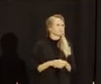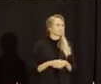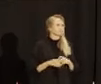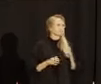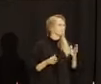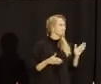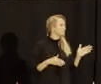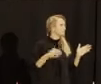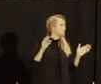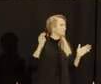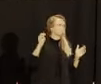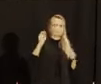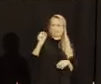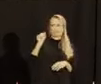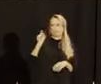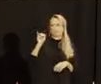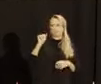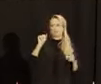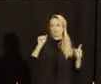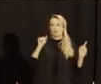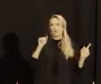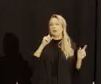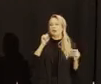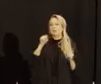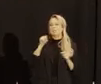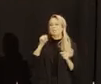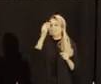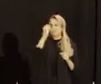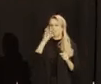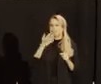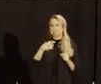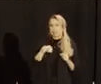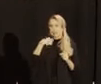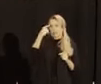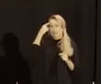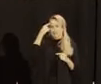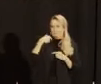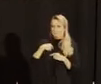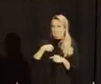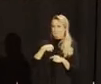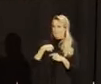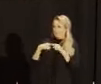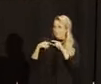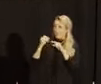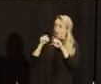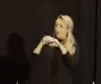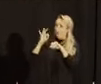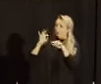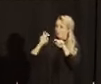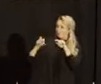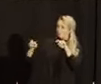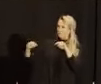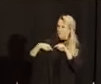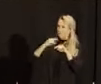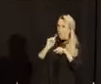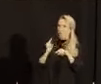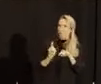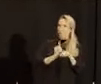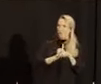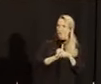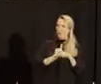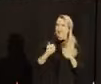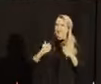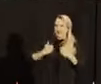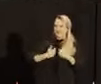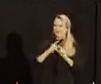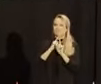This is Maria. So I think I'm literally the only person on this panel who can answer this question. Yeah.